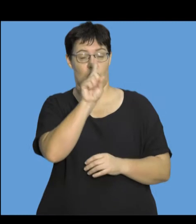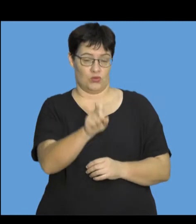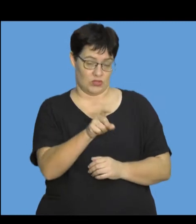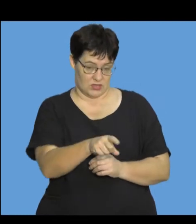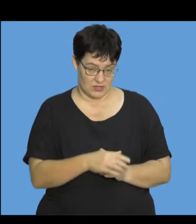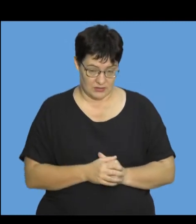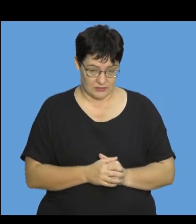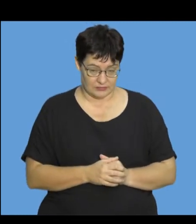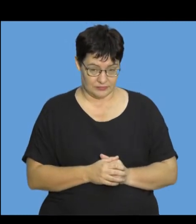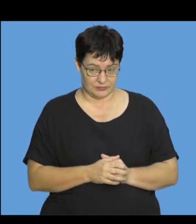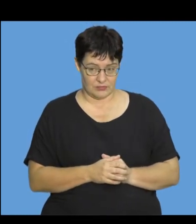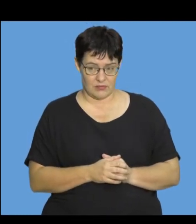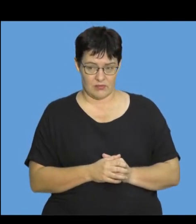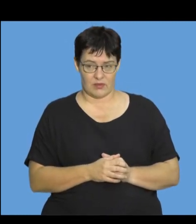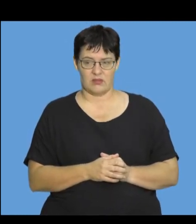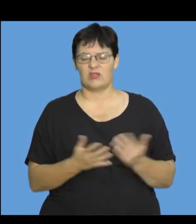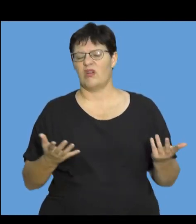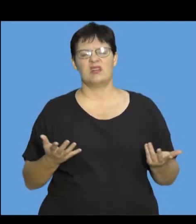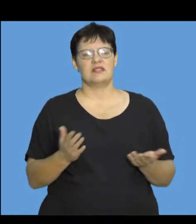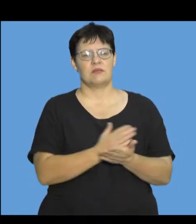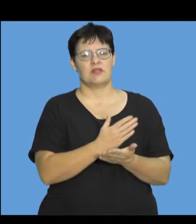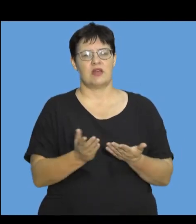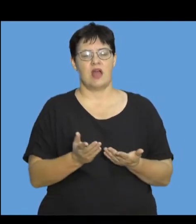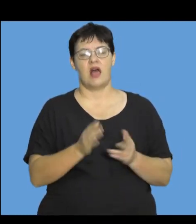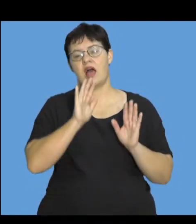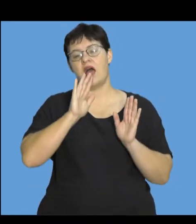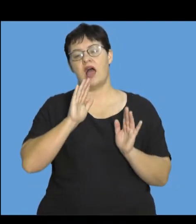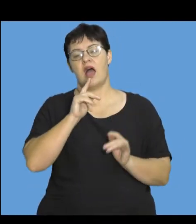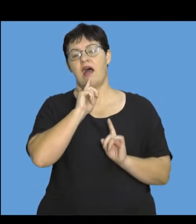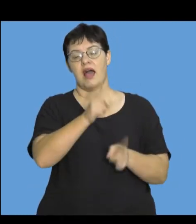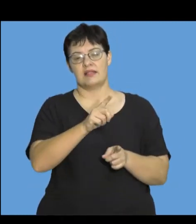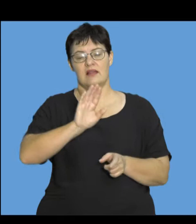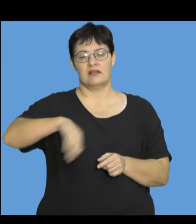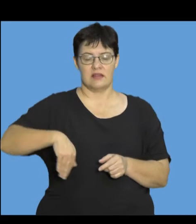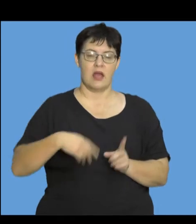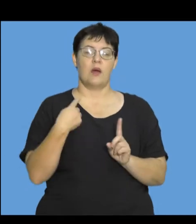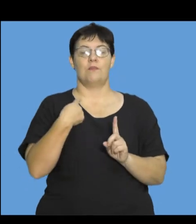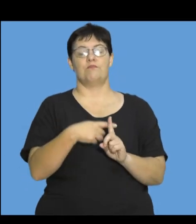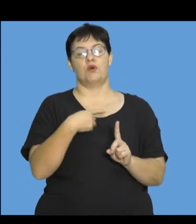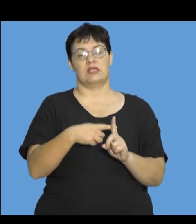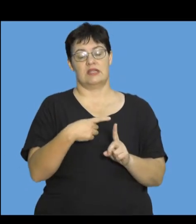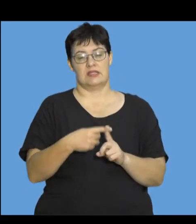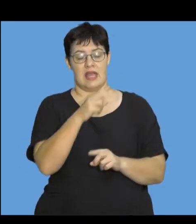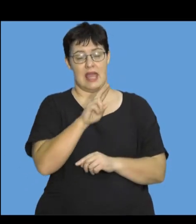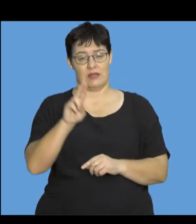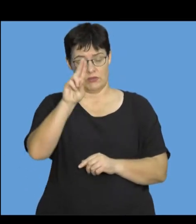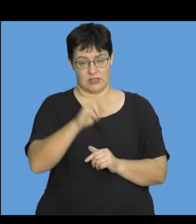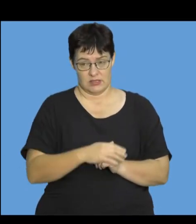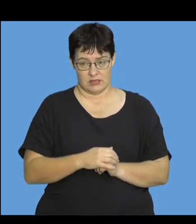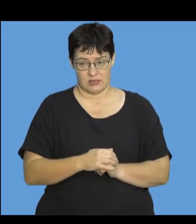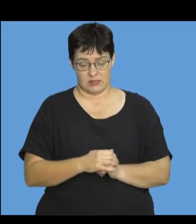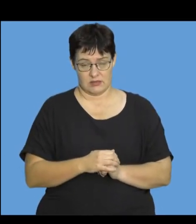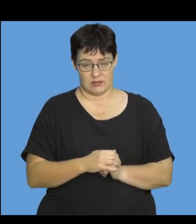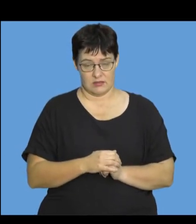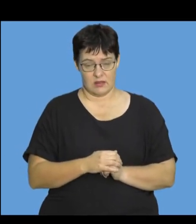questions. And they will at times add to say leave your answers as positive exponents, right?